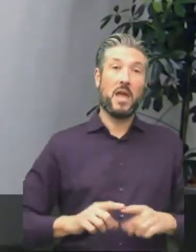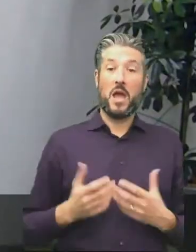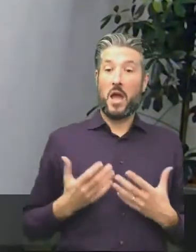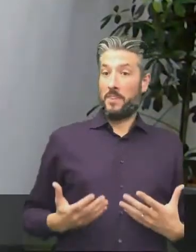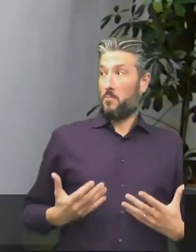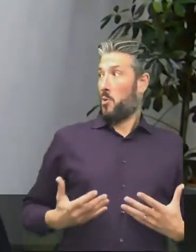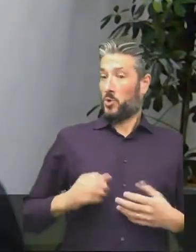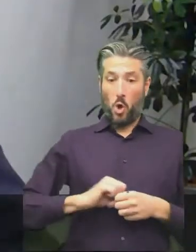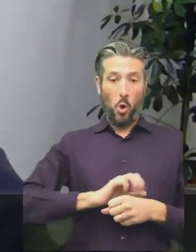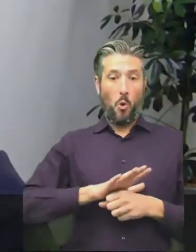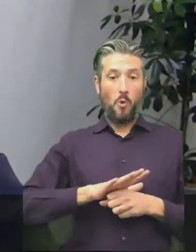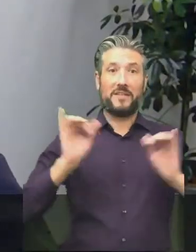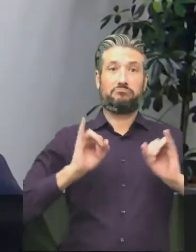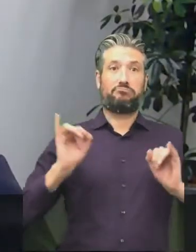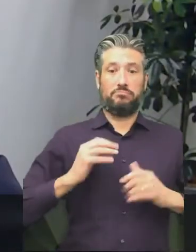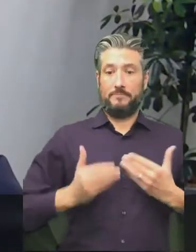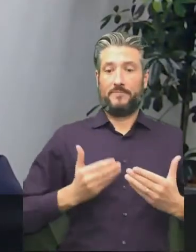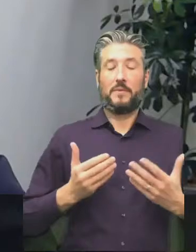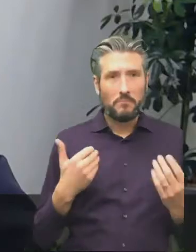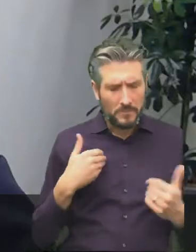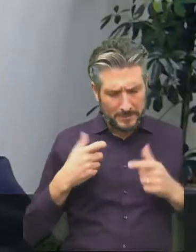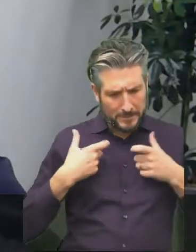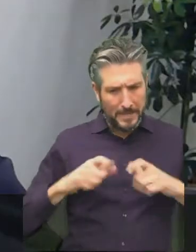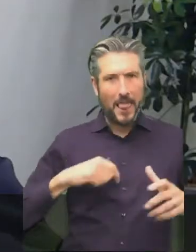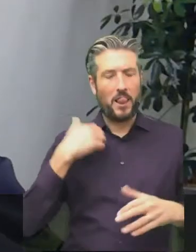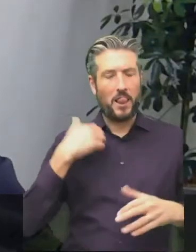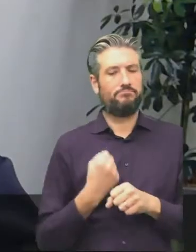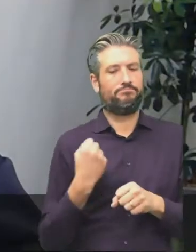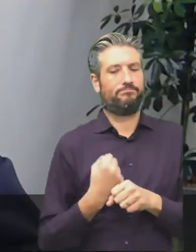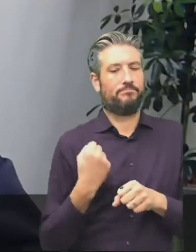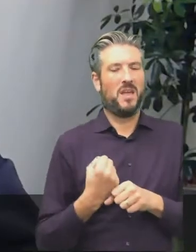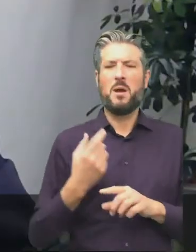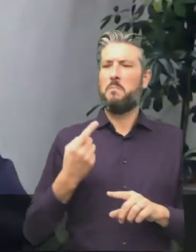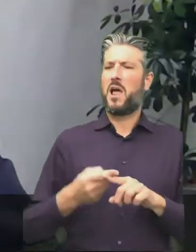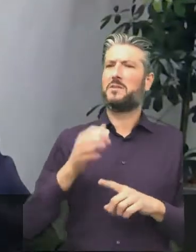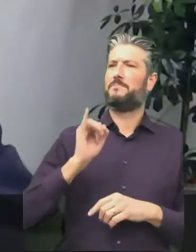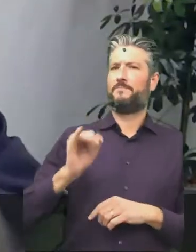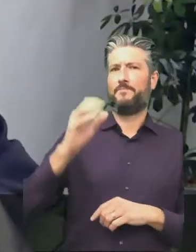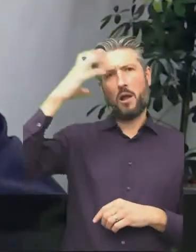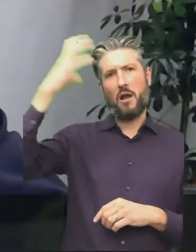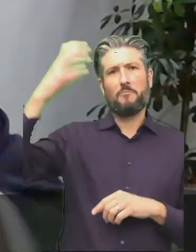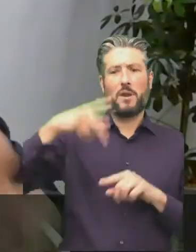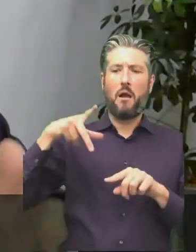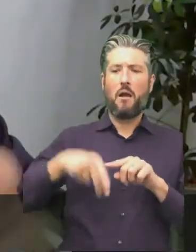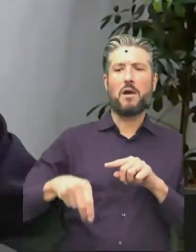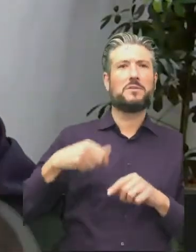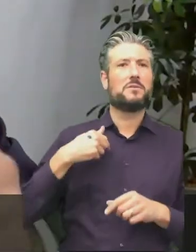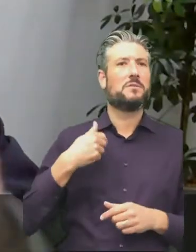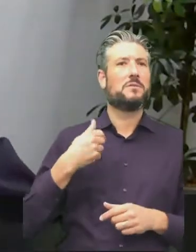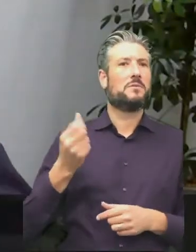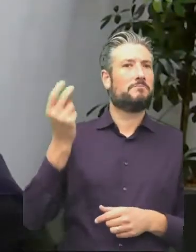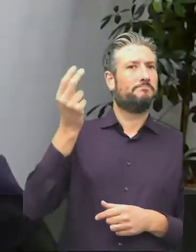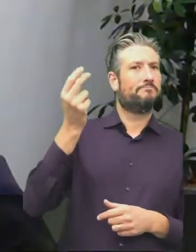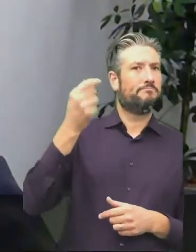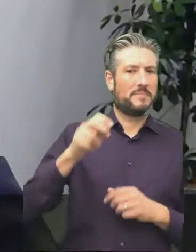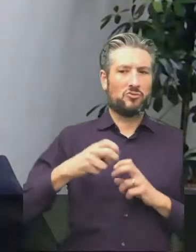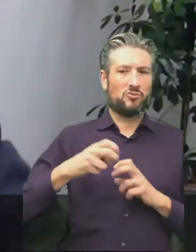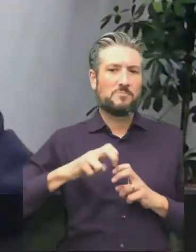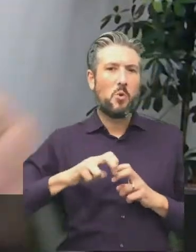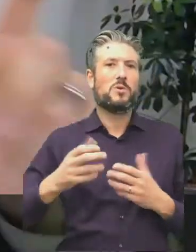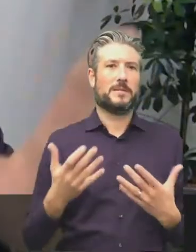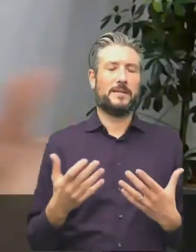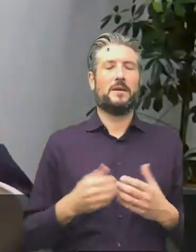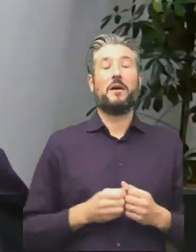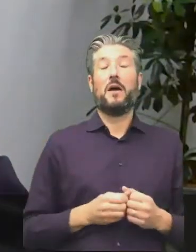the government cutting the money for Transport for London. The first one are the improvements to Bank Station, one of the busiest stations